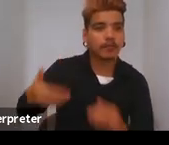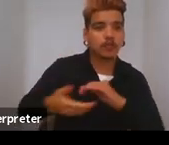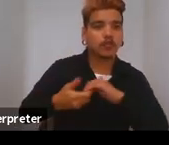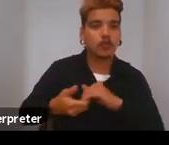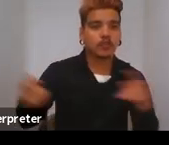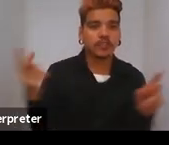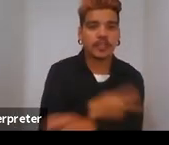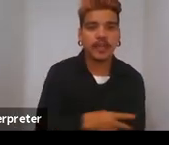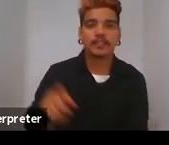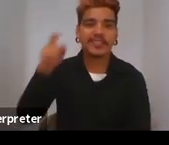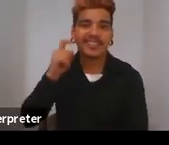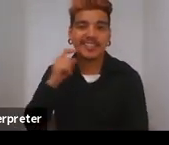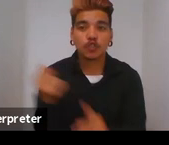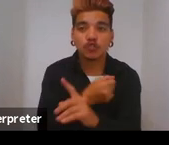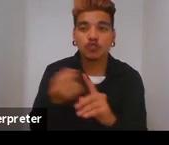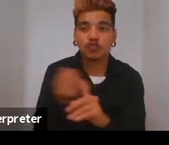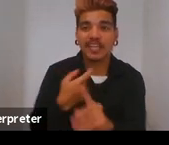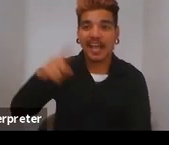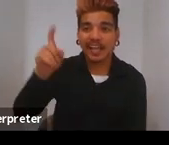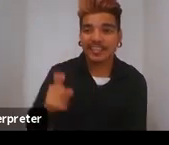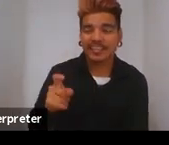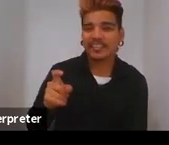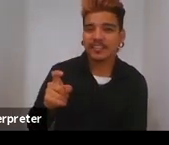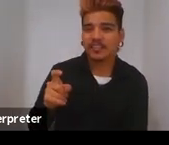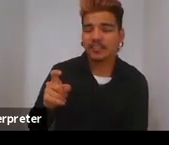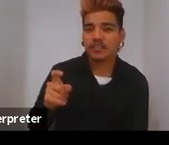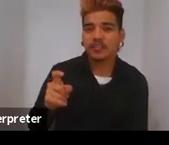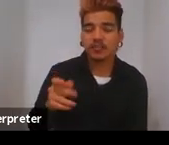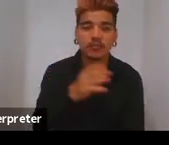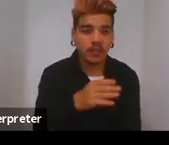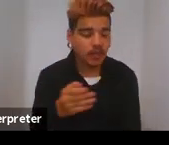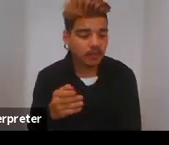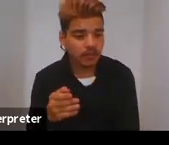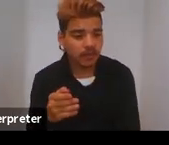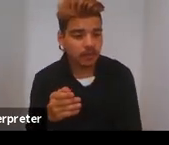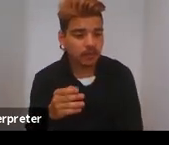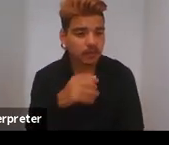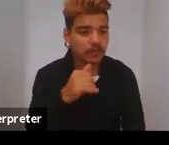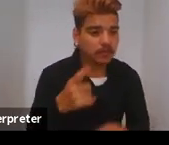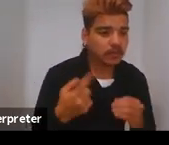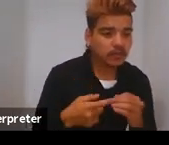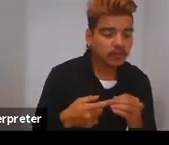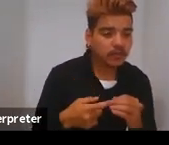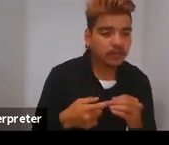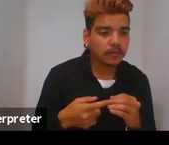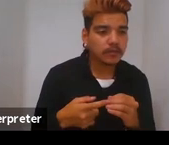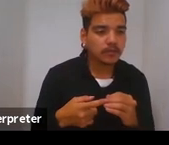did mean to include a slide in here about the Guam